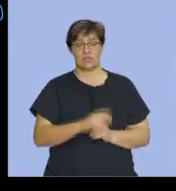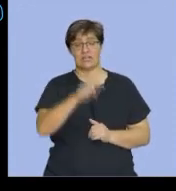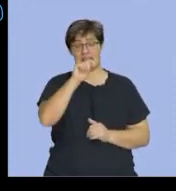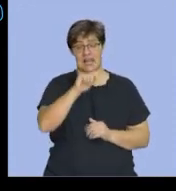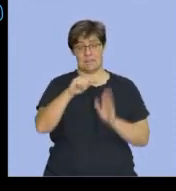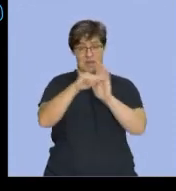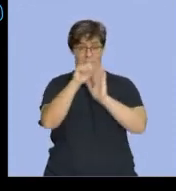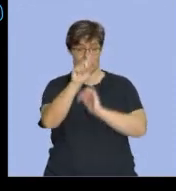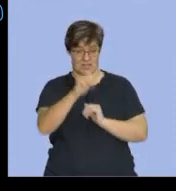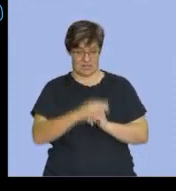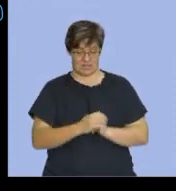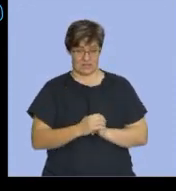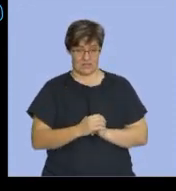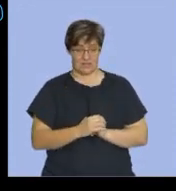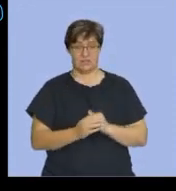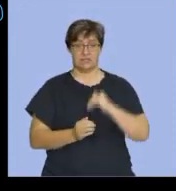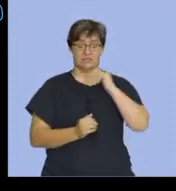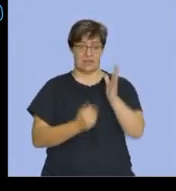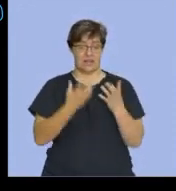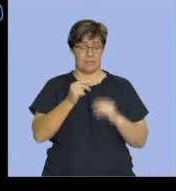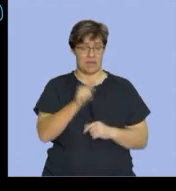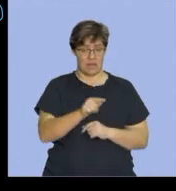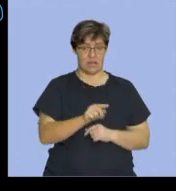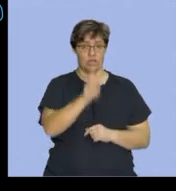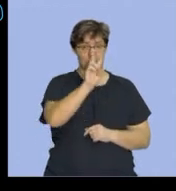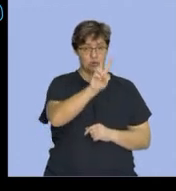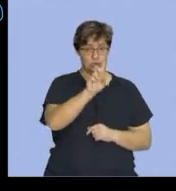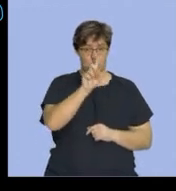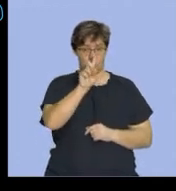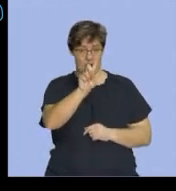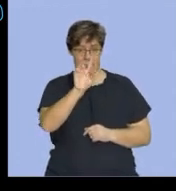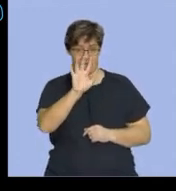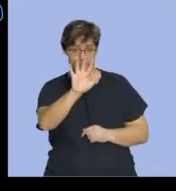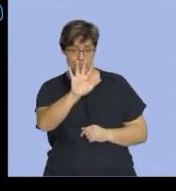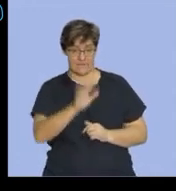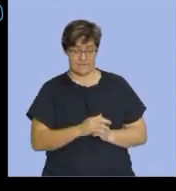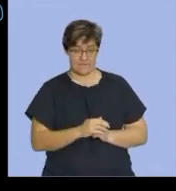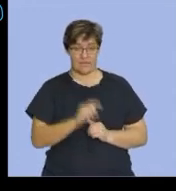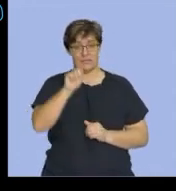1. We're going to put in the right numbers,